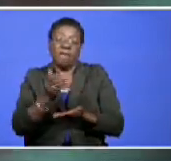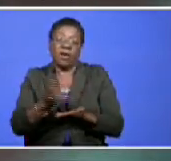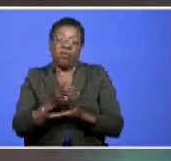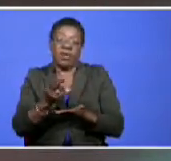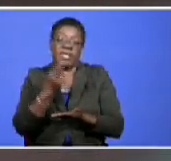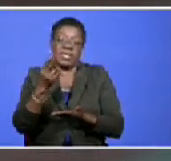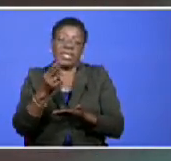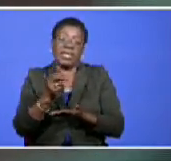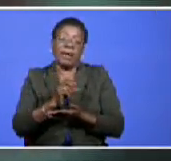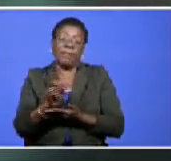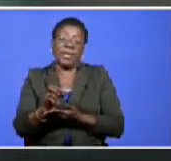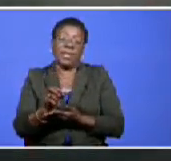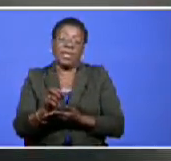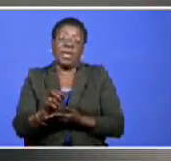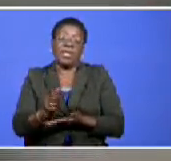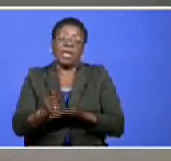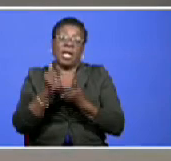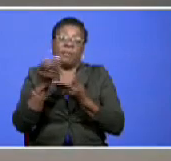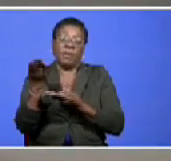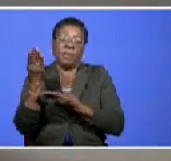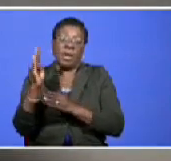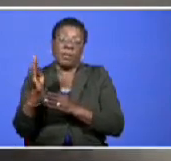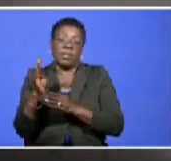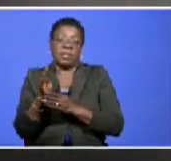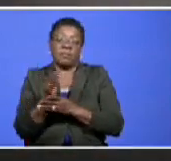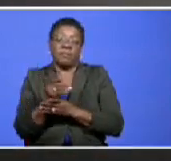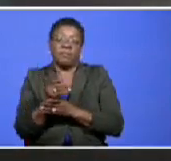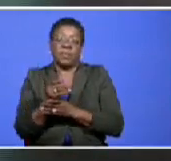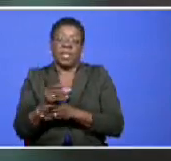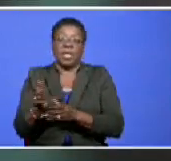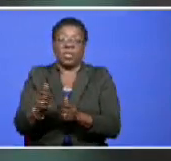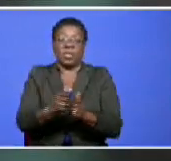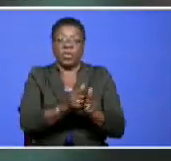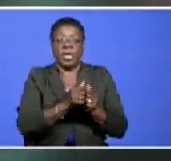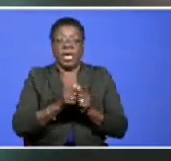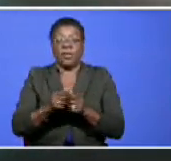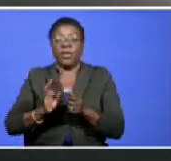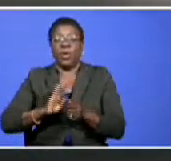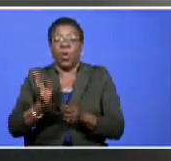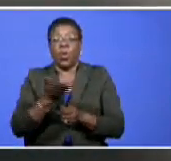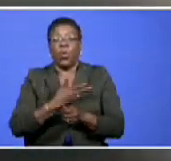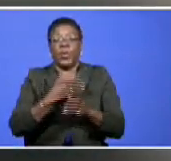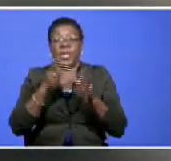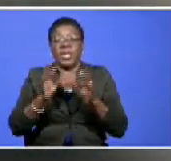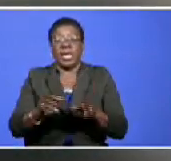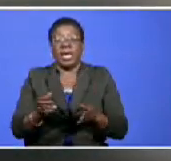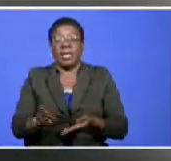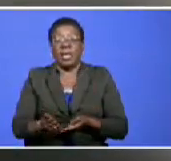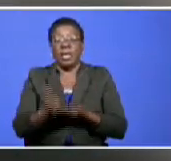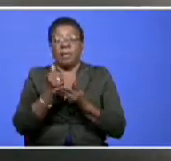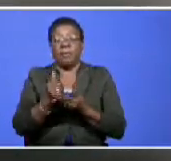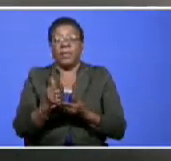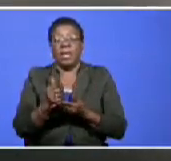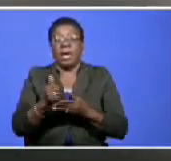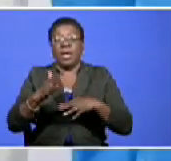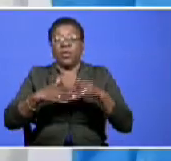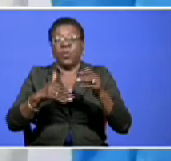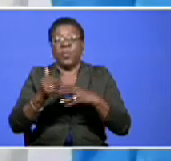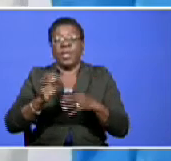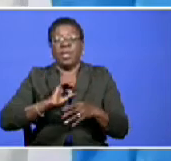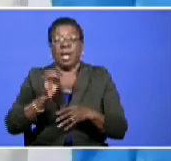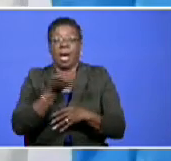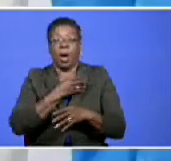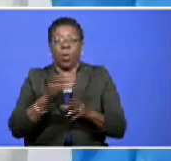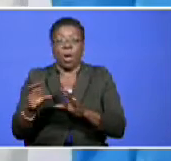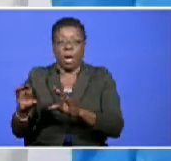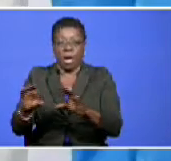recovery efforts in the Bahamas. I know that together we can help, recover, and rebuild our community in the coming months.